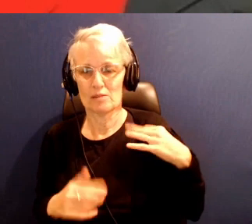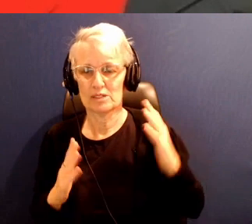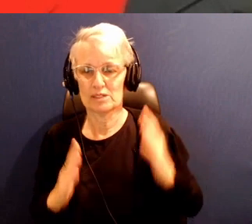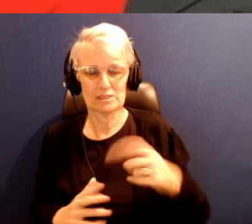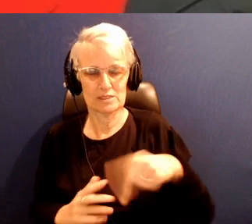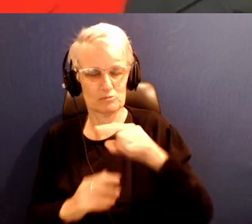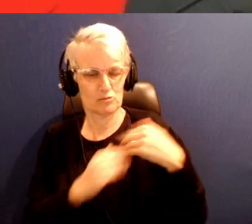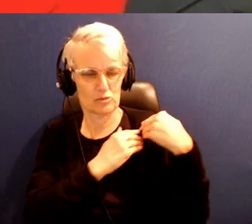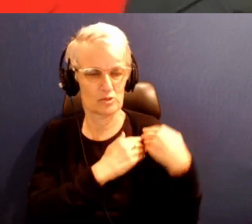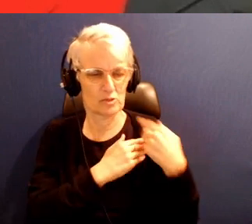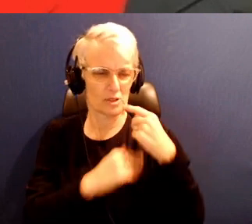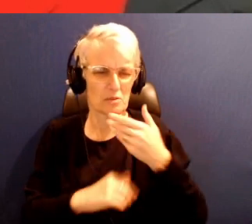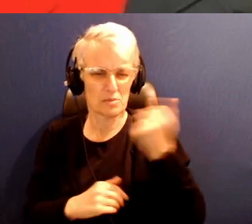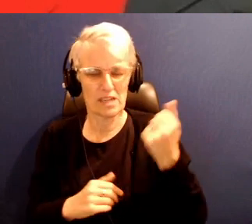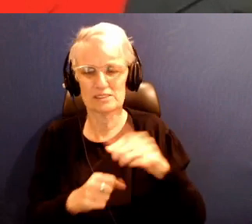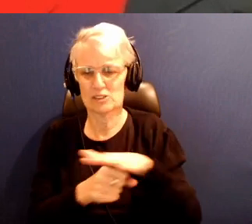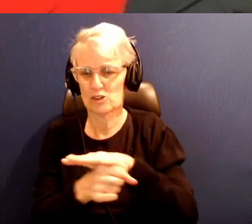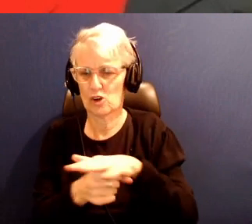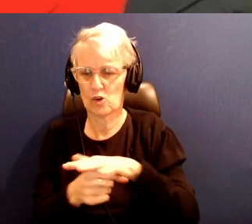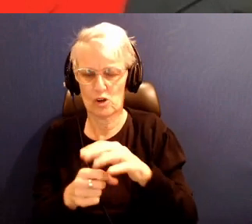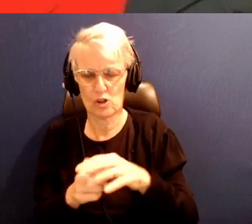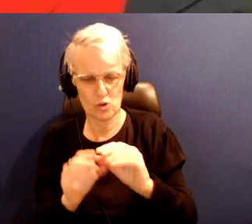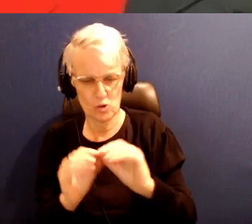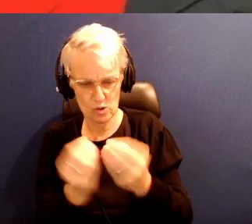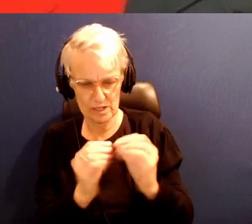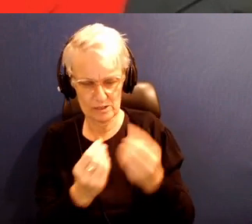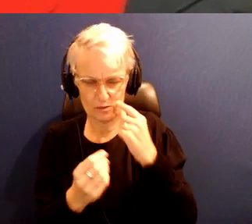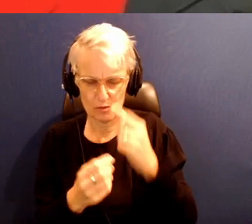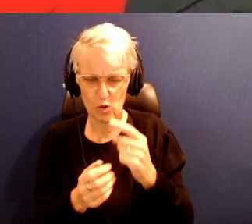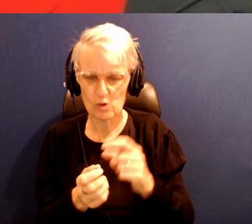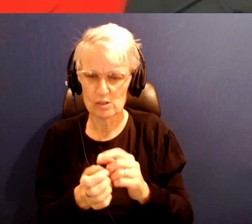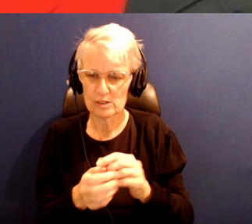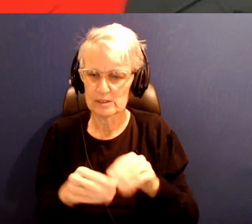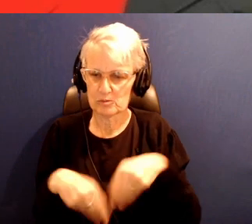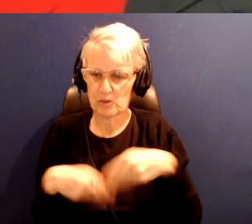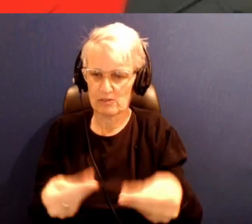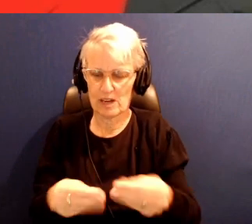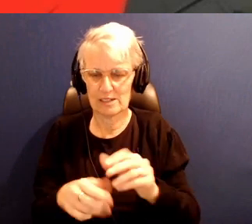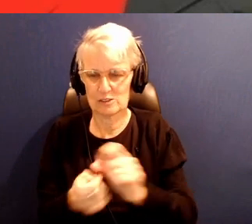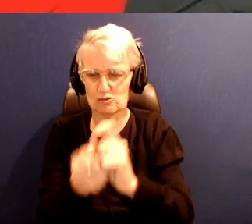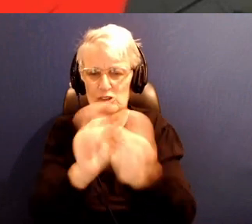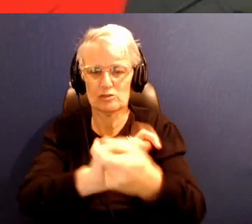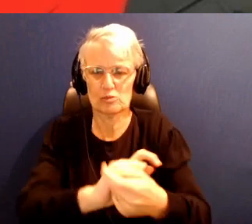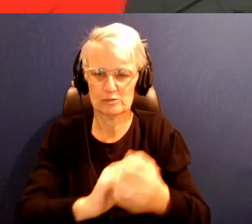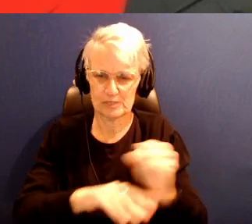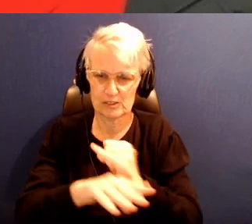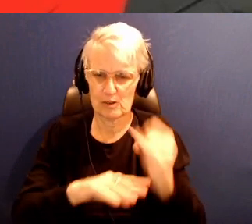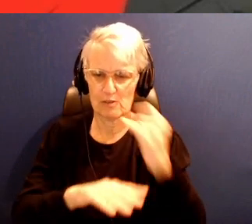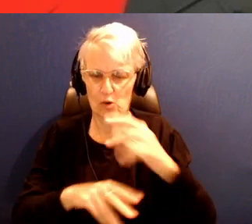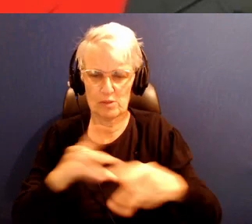Applicants are responsible for determining the best local organizations to provide transformative internships for the